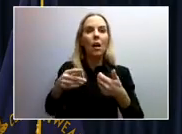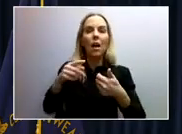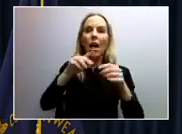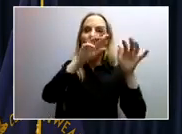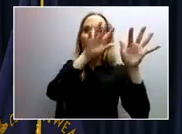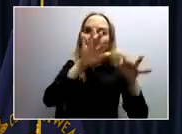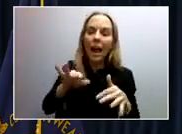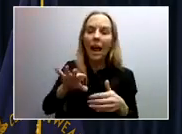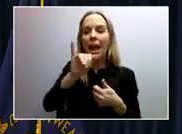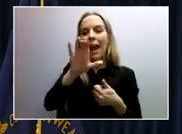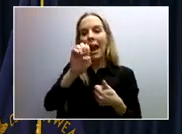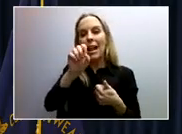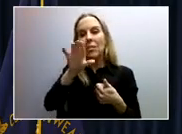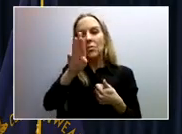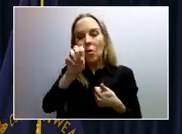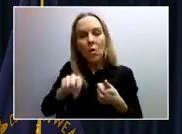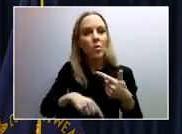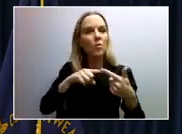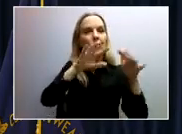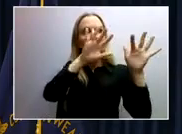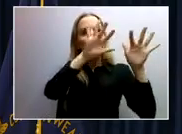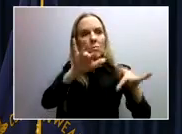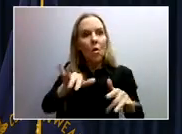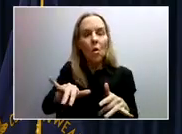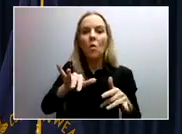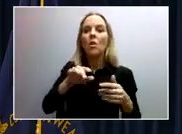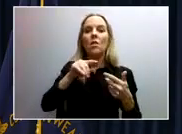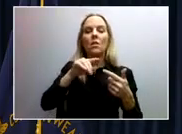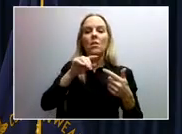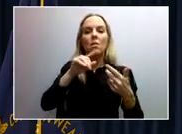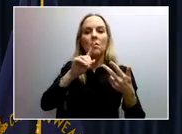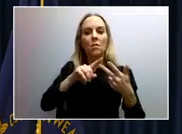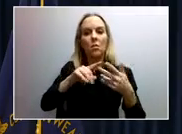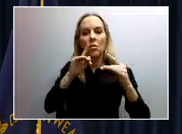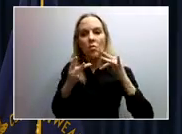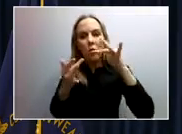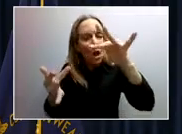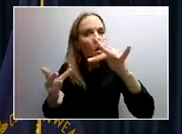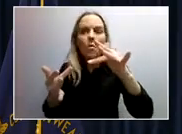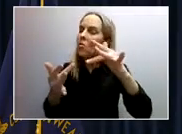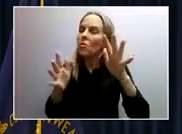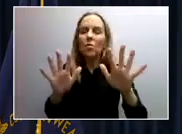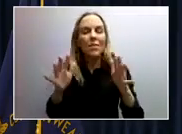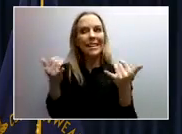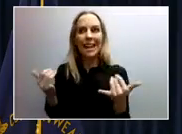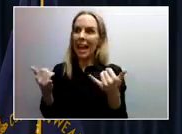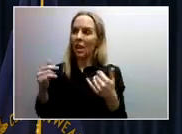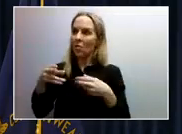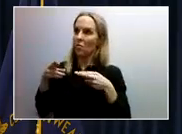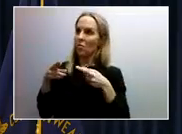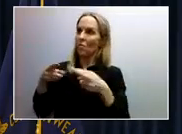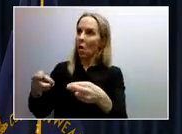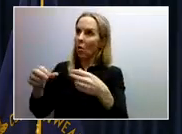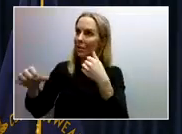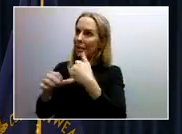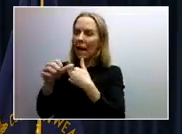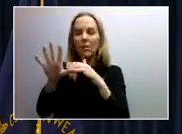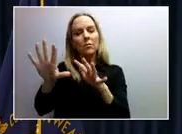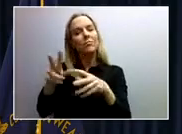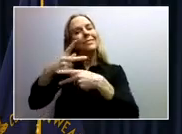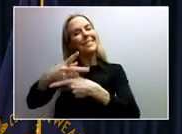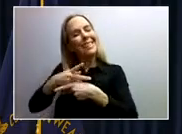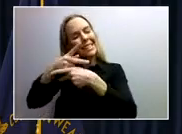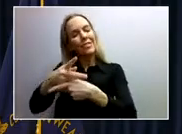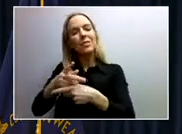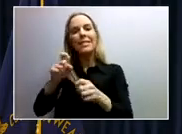of tornadoes to lose people today on the roads. So please be careful. We need the cooperation of